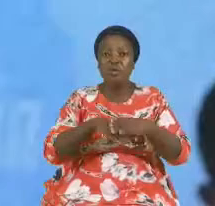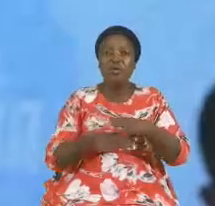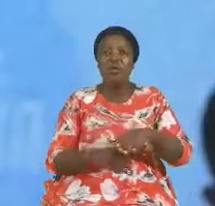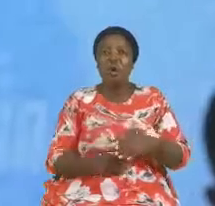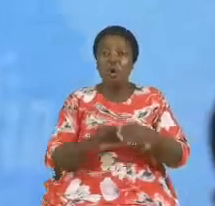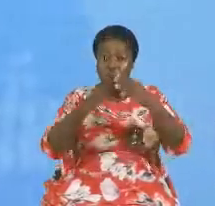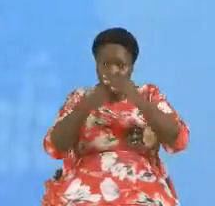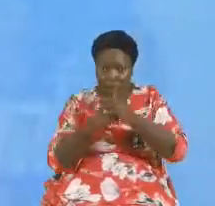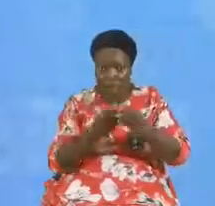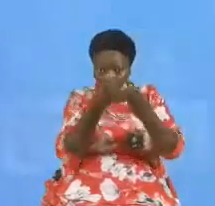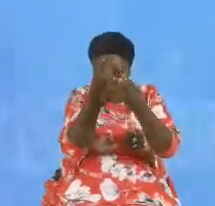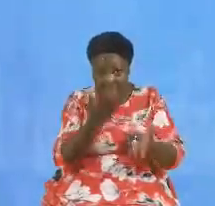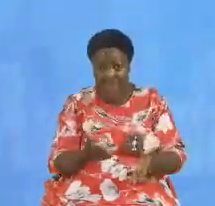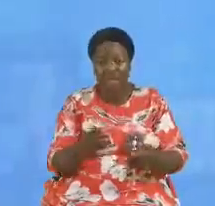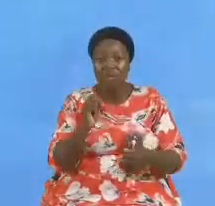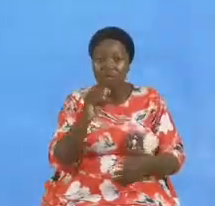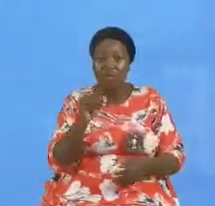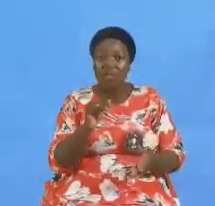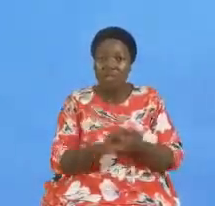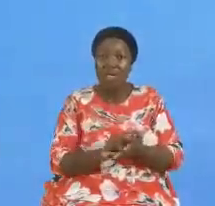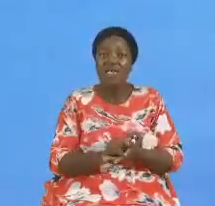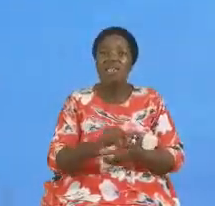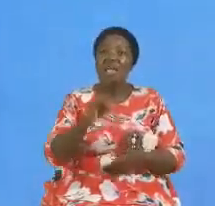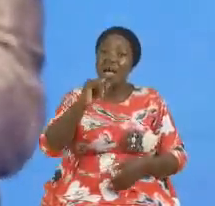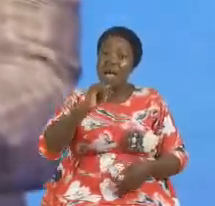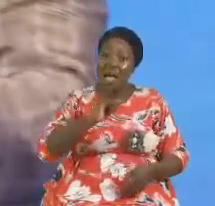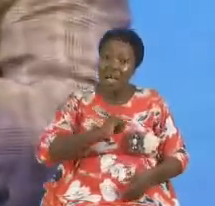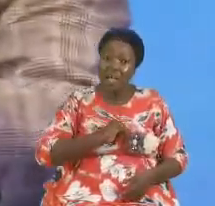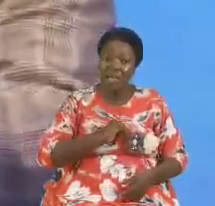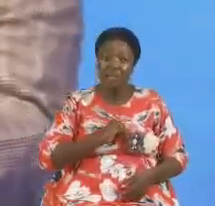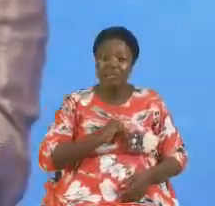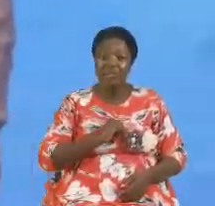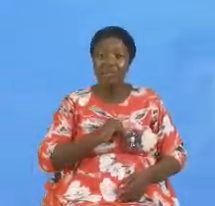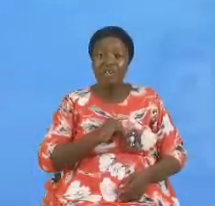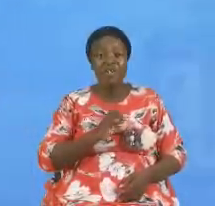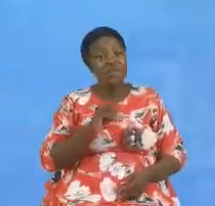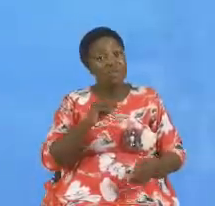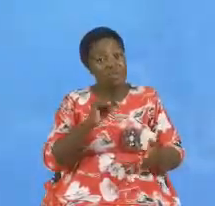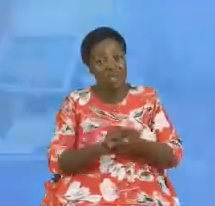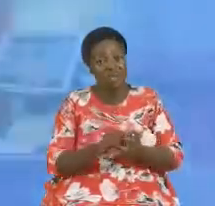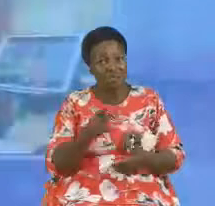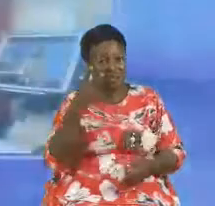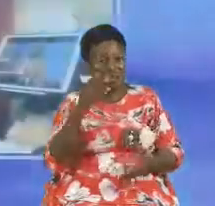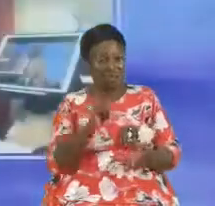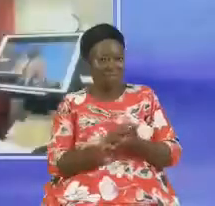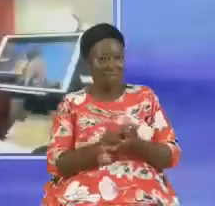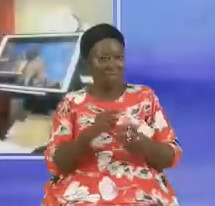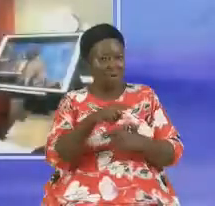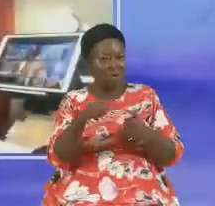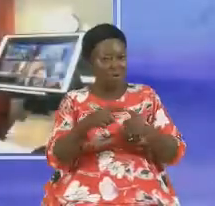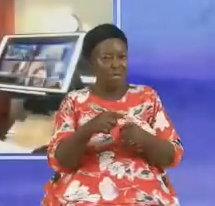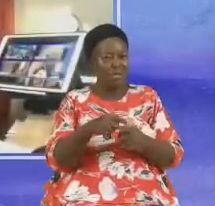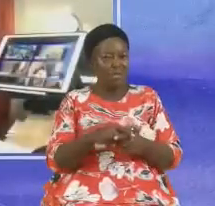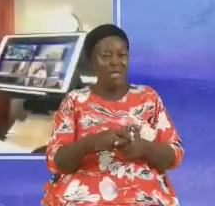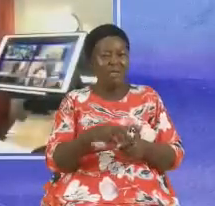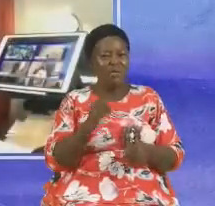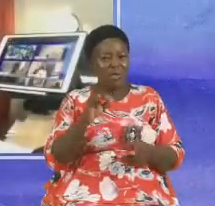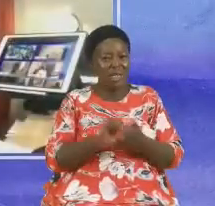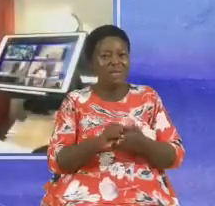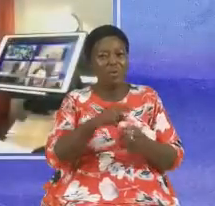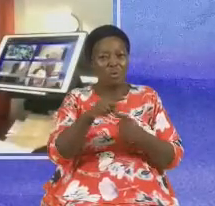under and bring it into subjection, lest by any means, look at that, look at